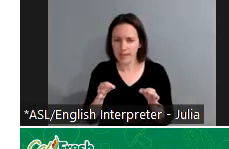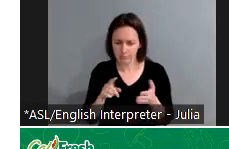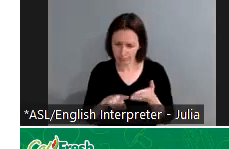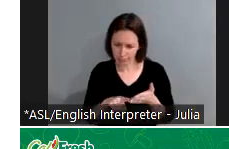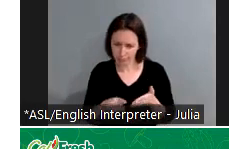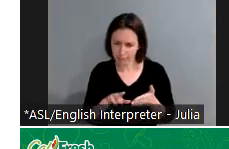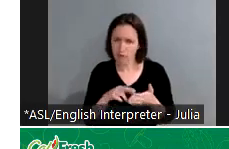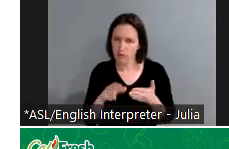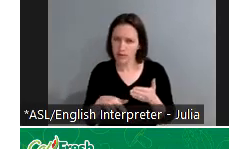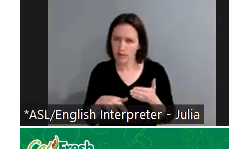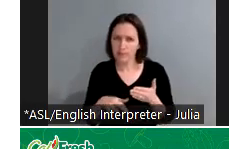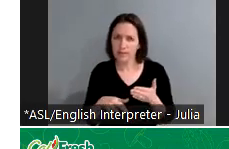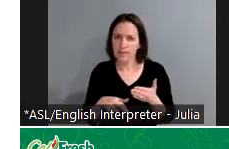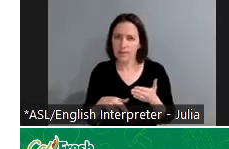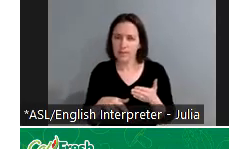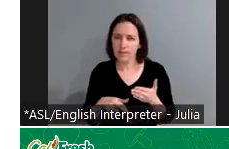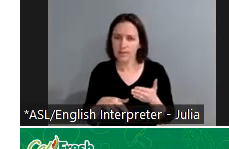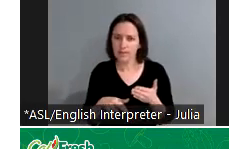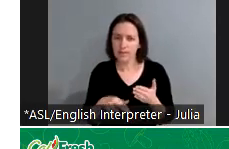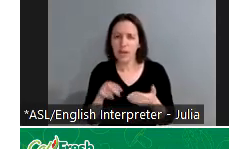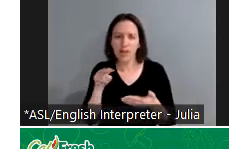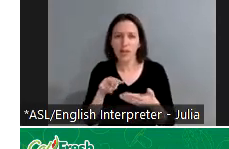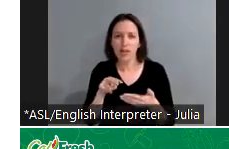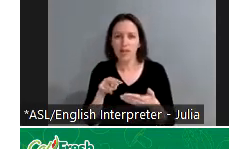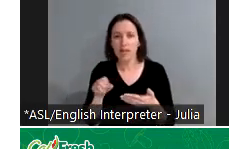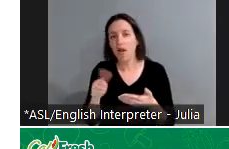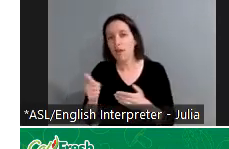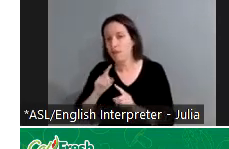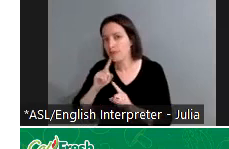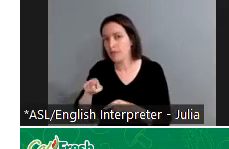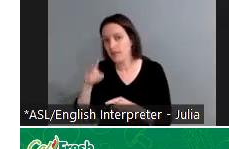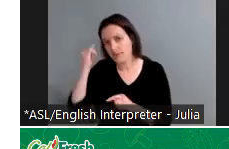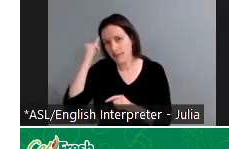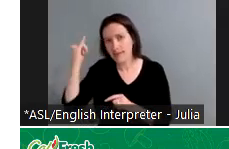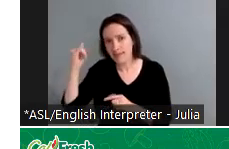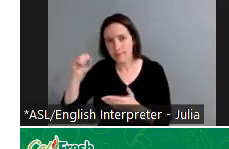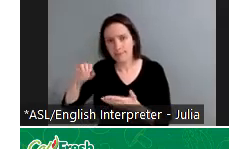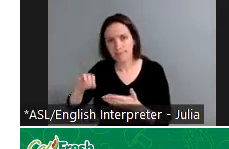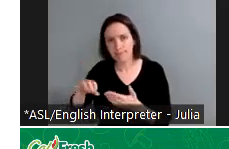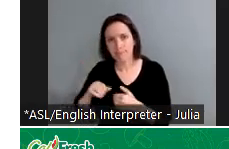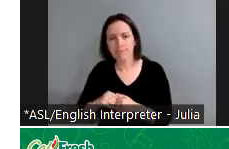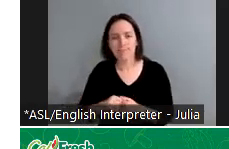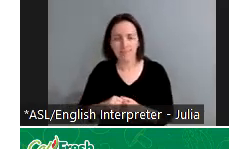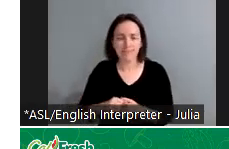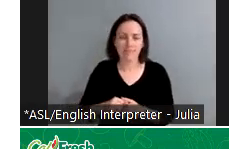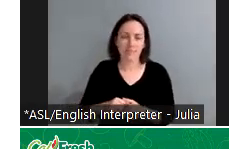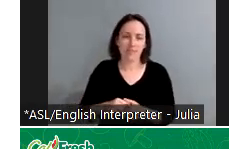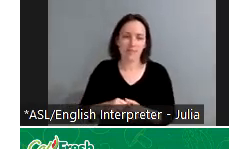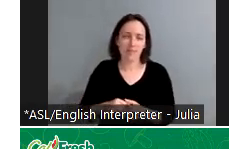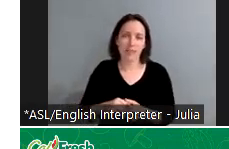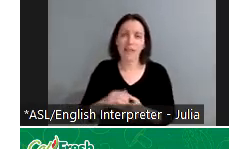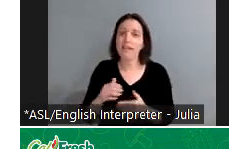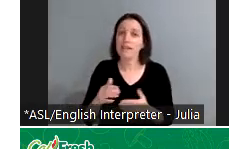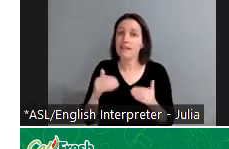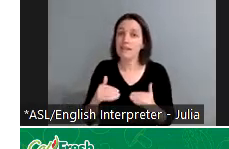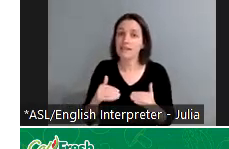results and also look at those free responses that were provided as well. So next, we will go ahead and move